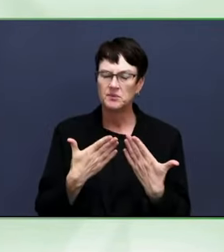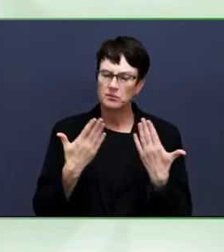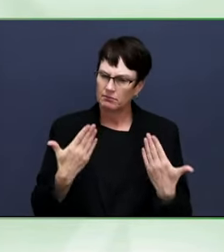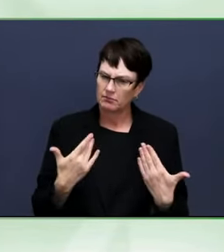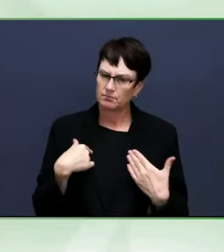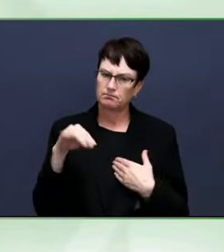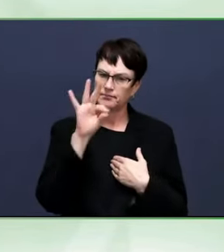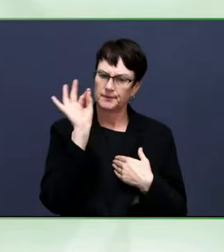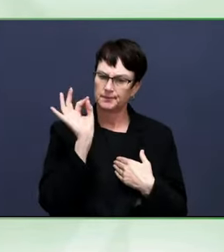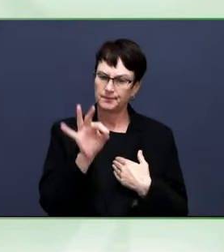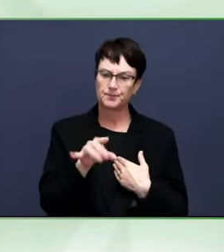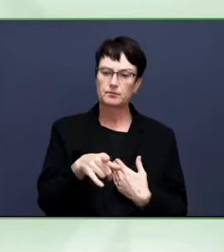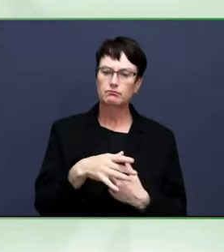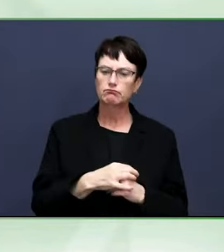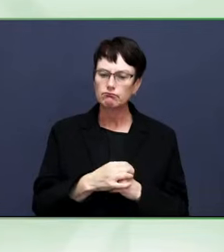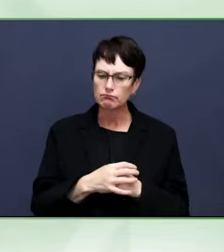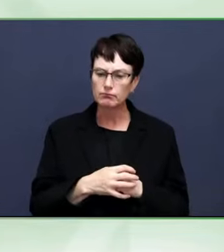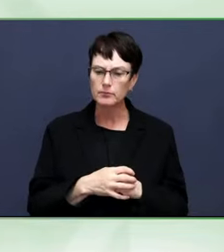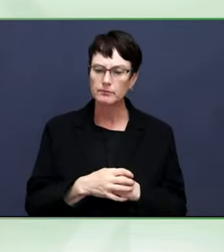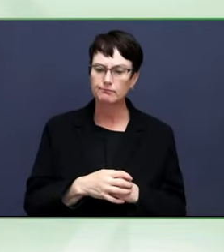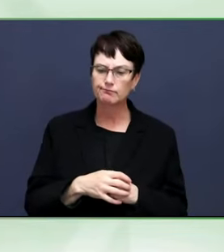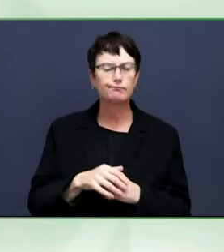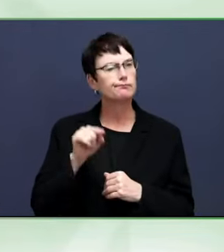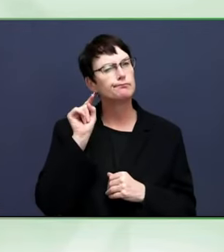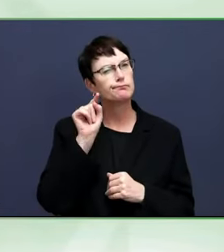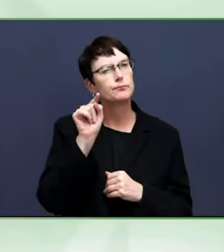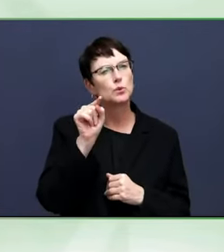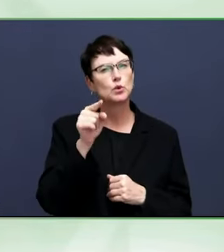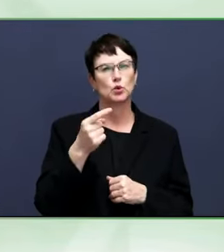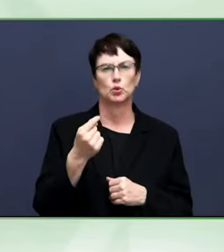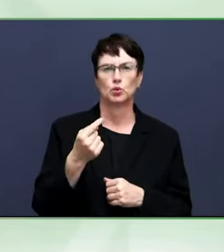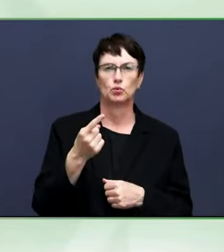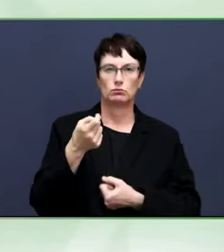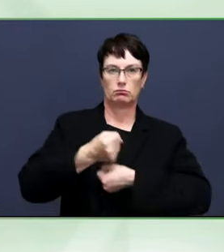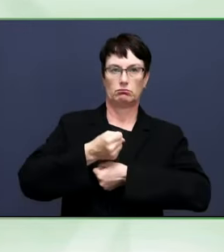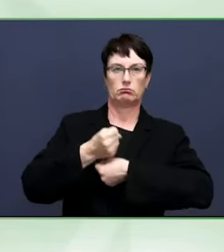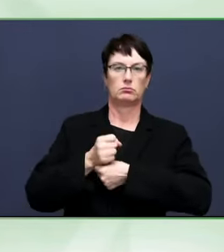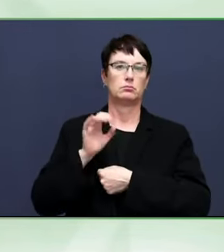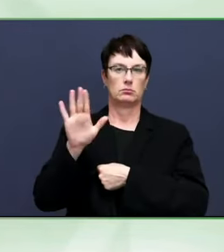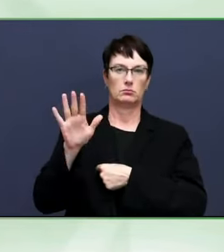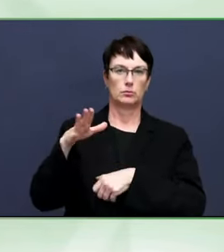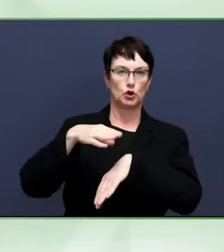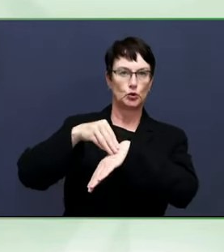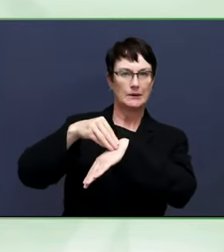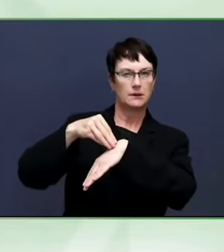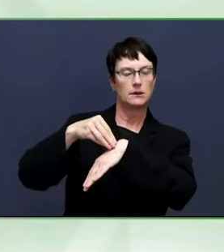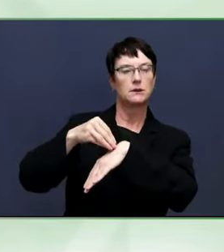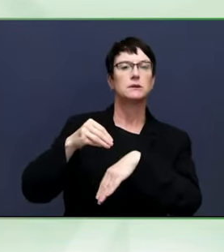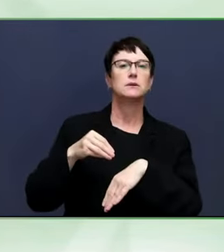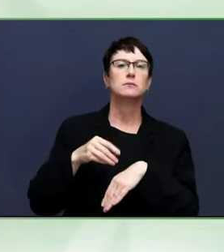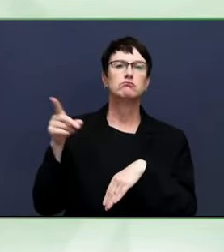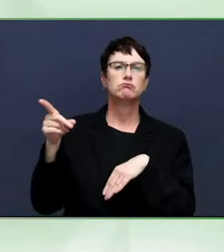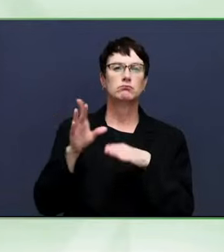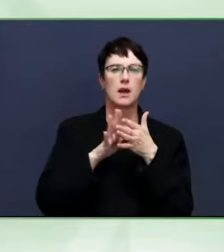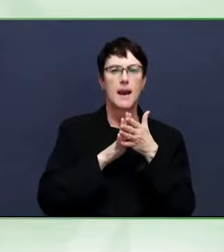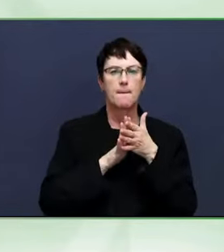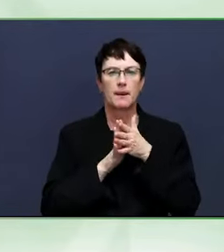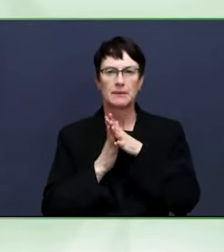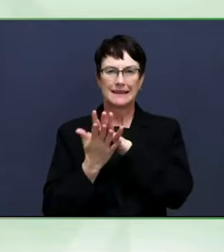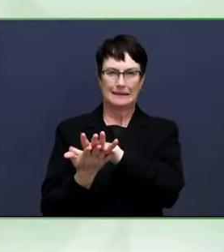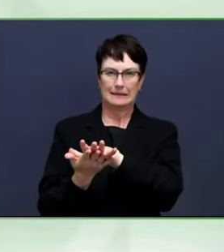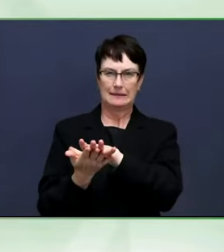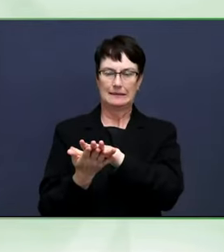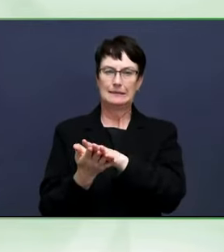these laws? And how is change managed? Thank you. Yes, we have done a lot of things